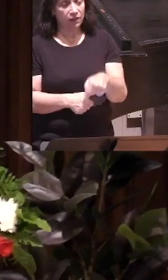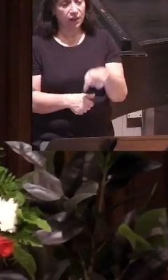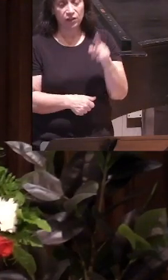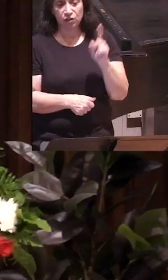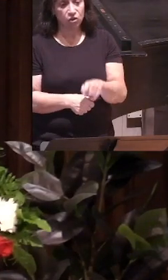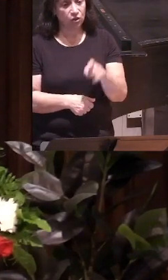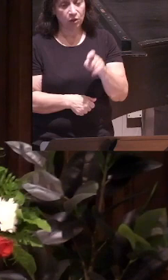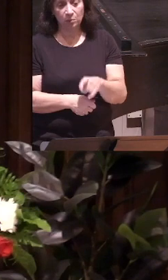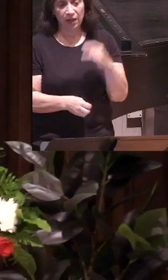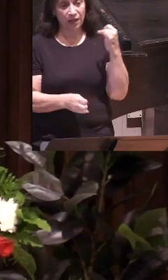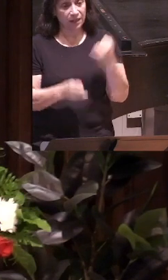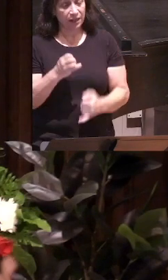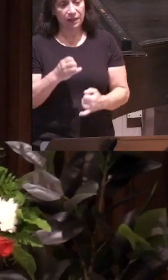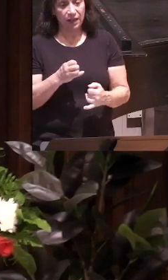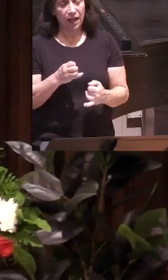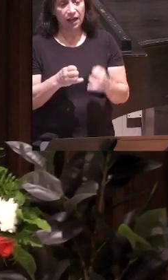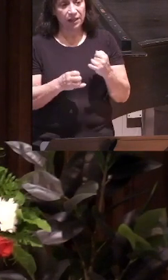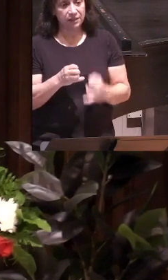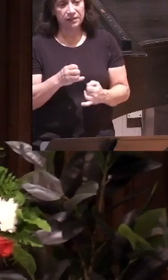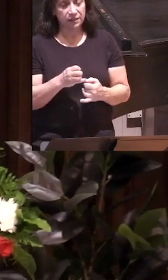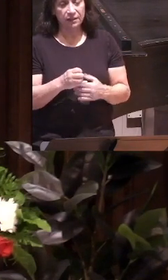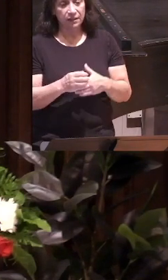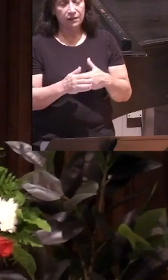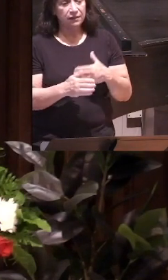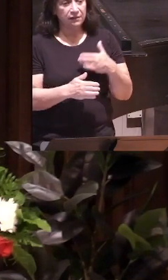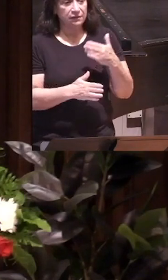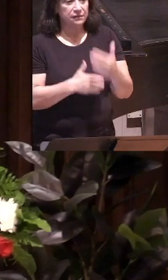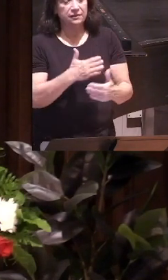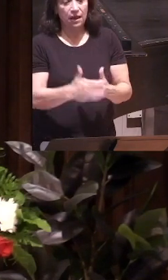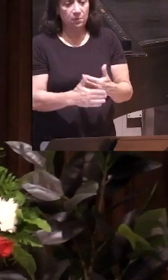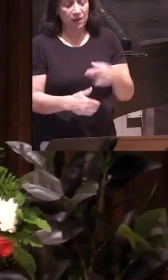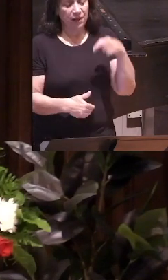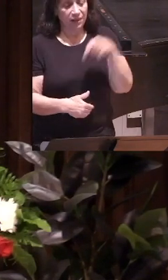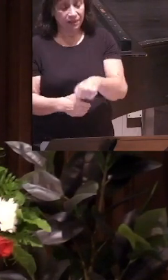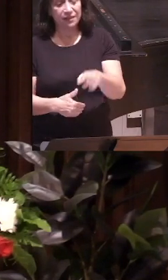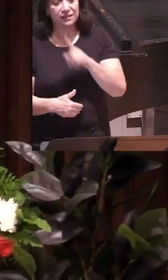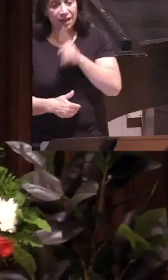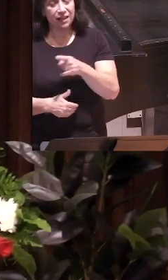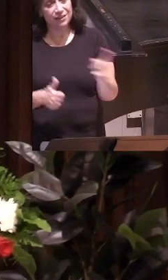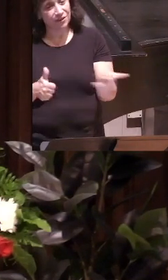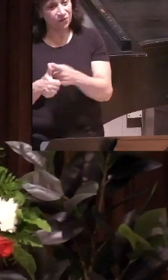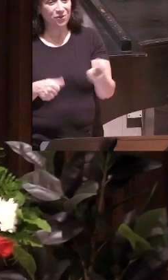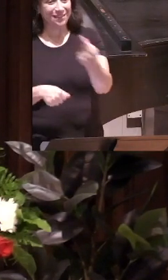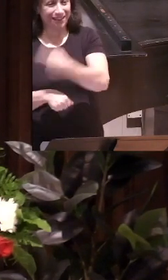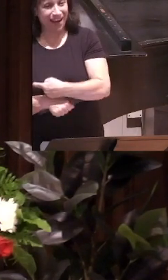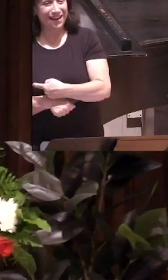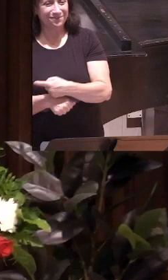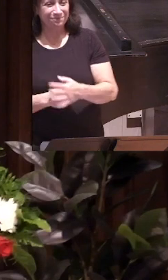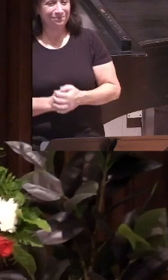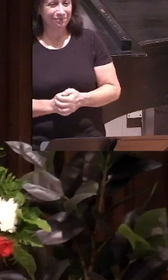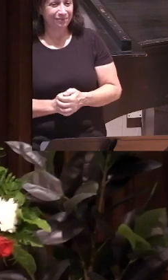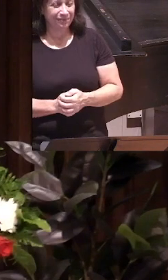the last day of support. This is the first day. And when we're out,